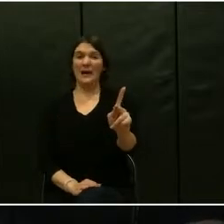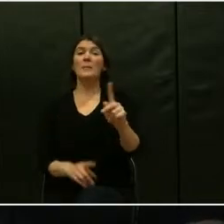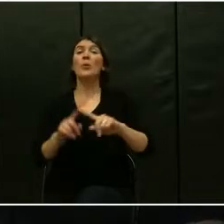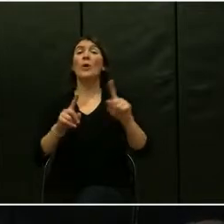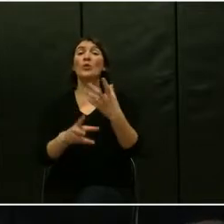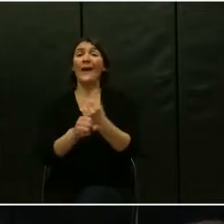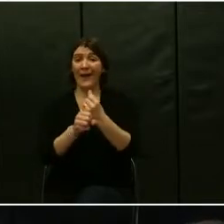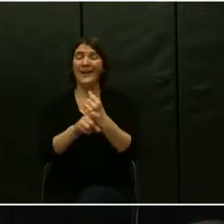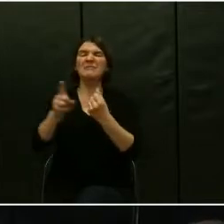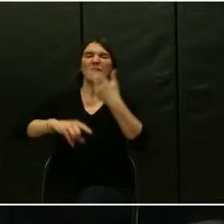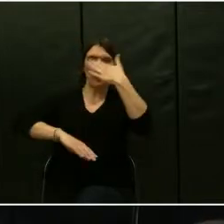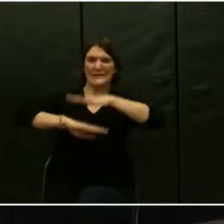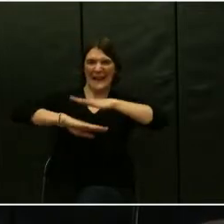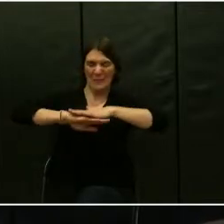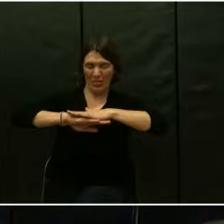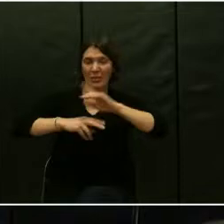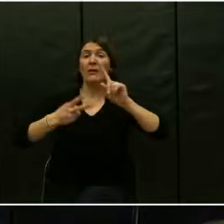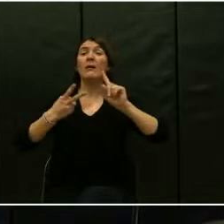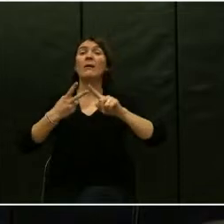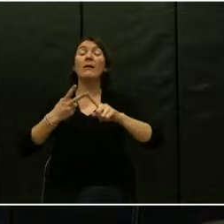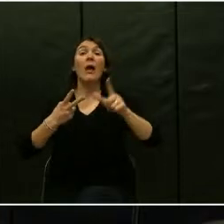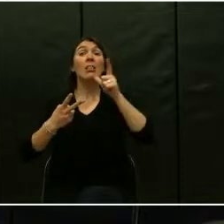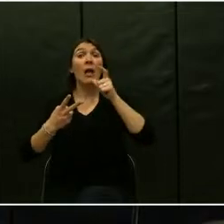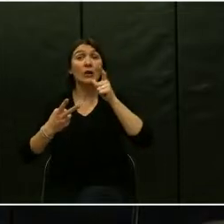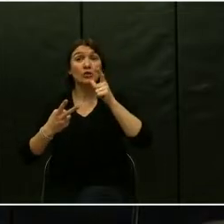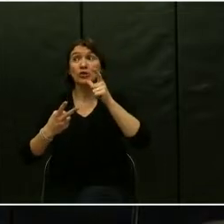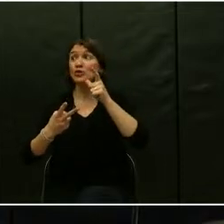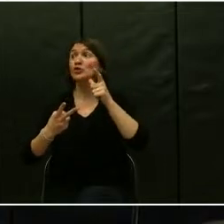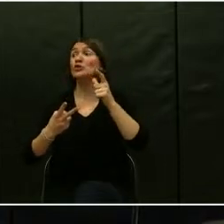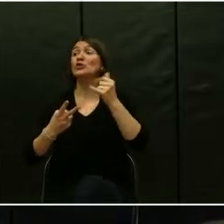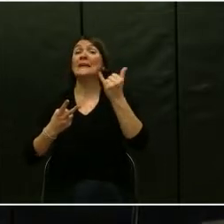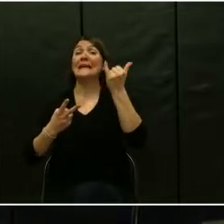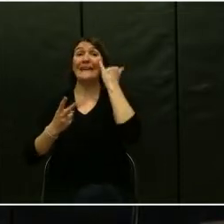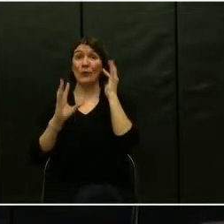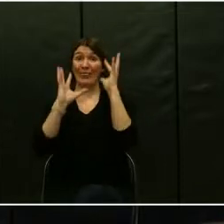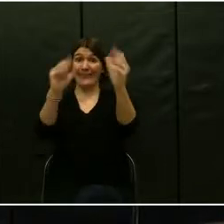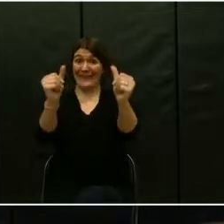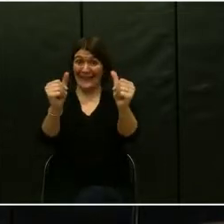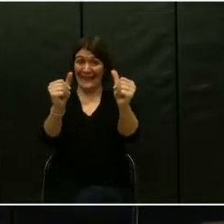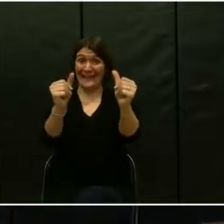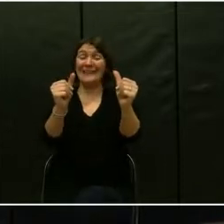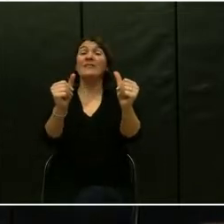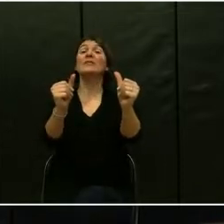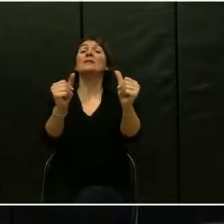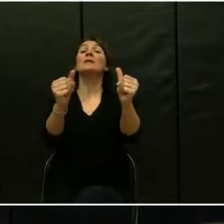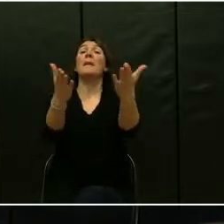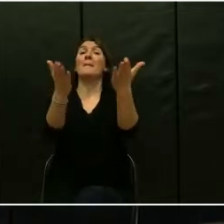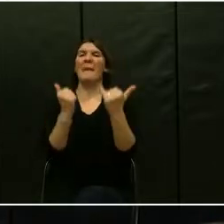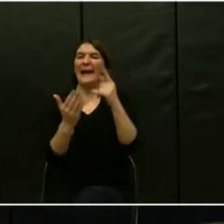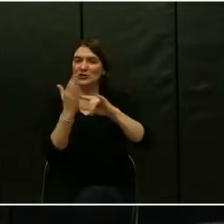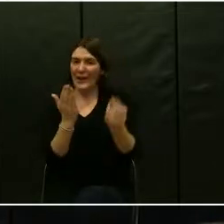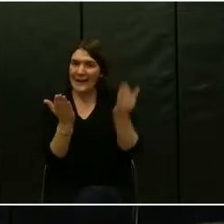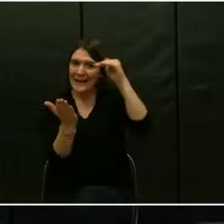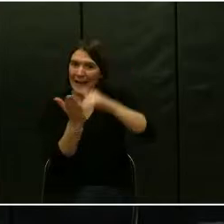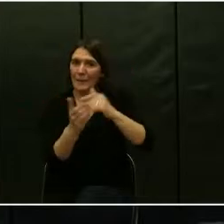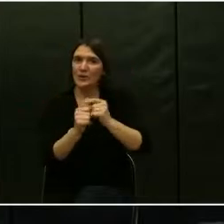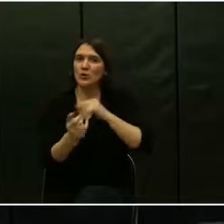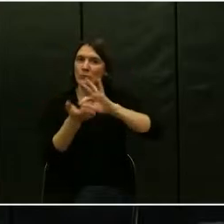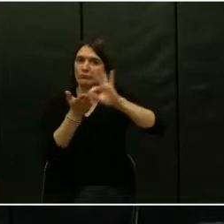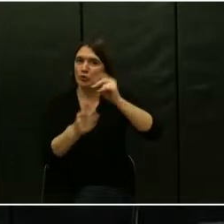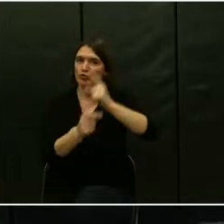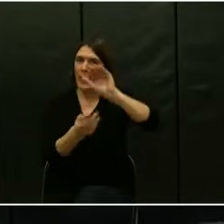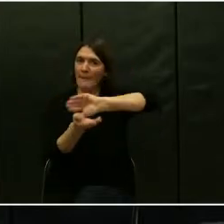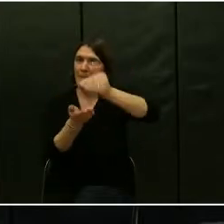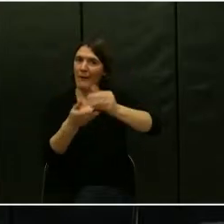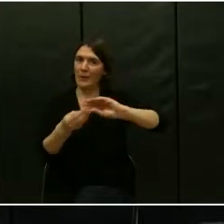lunch and please make sure to return your badges to the check-in Table after the meeting is concluded